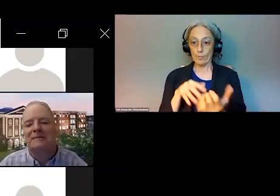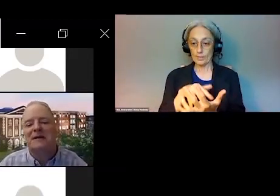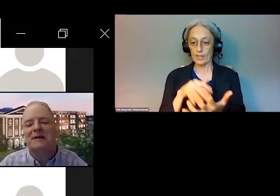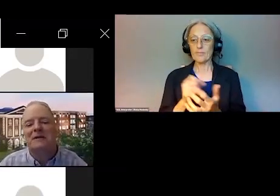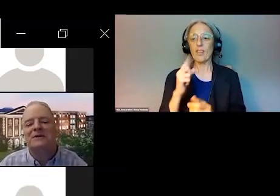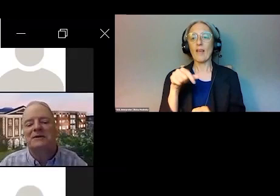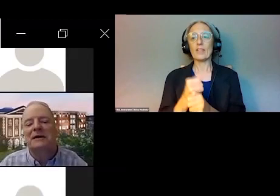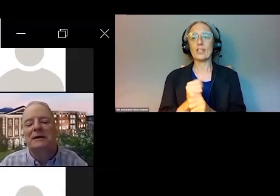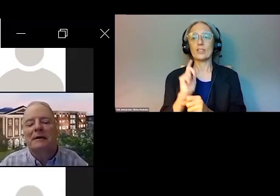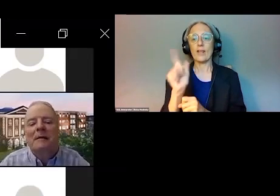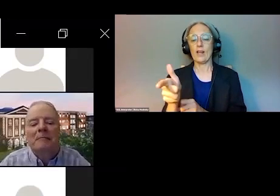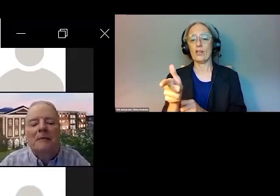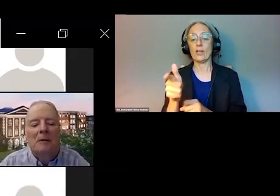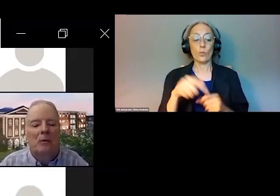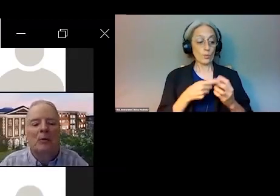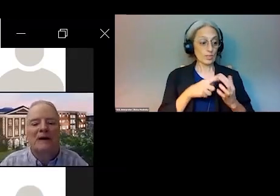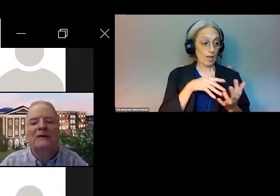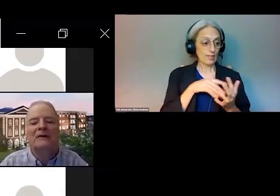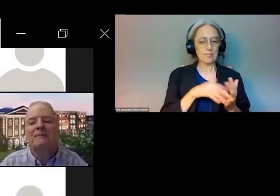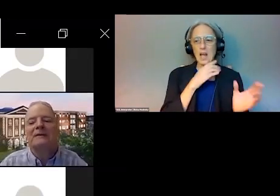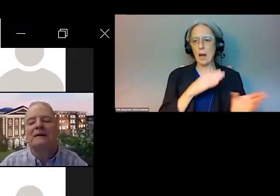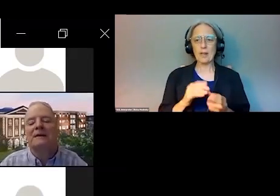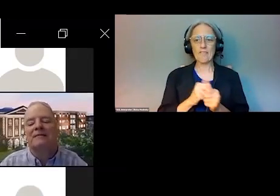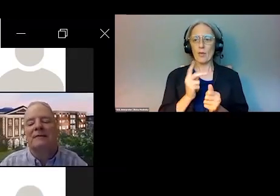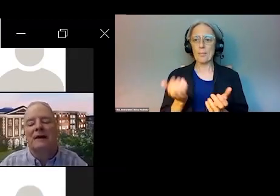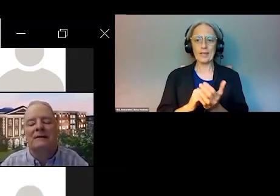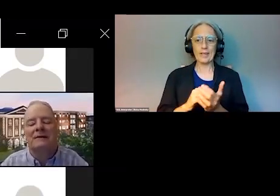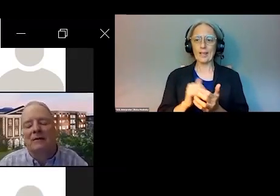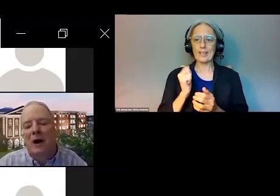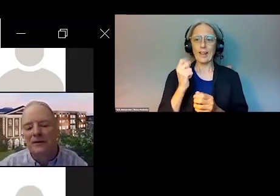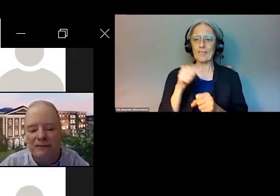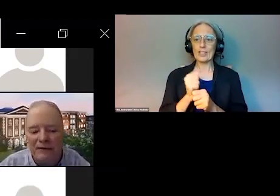at the time the study was started, but we followed up, and